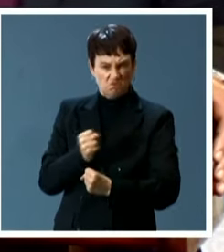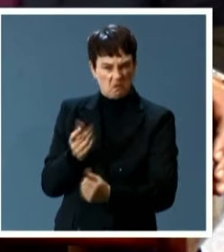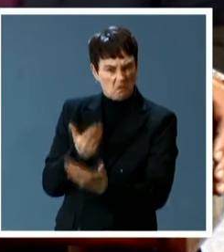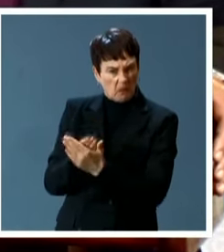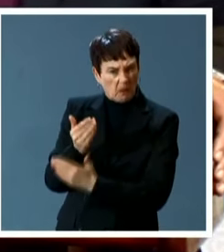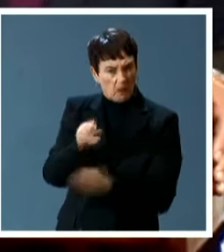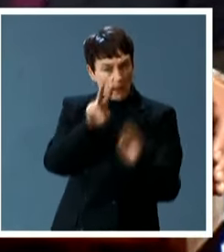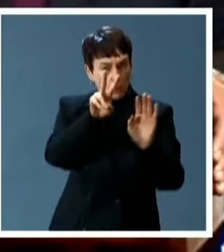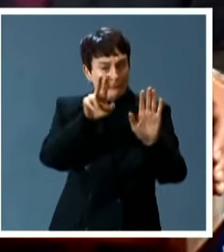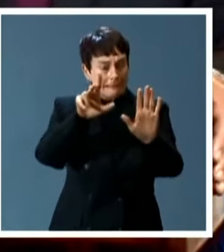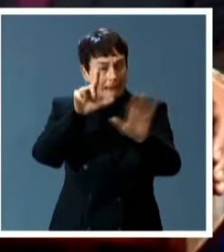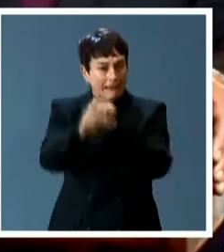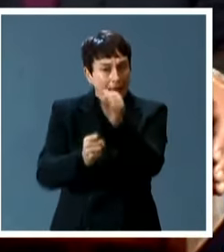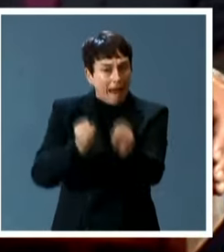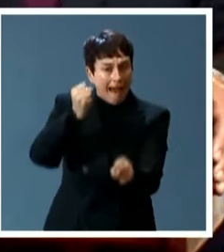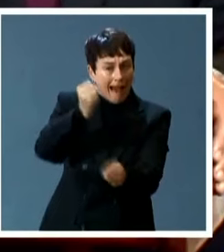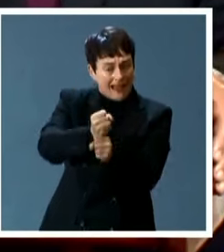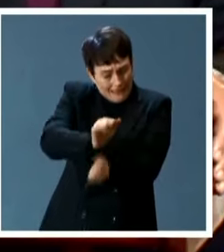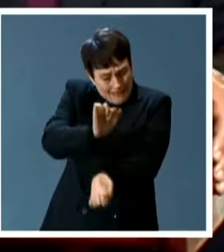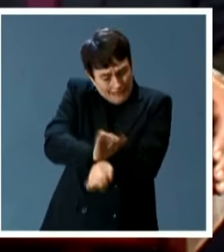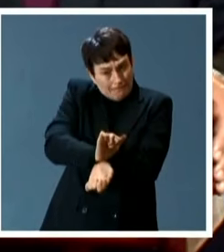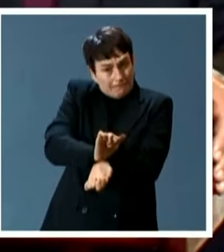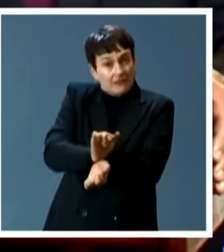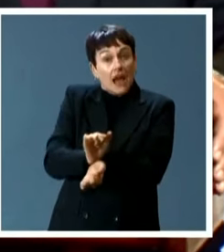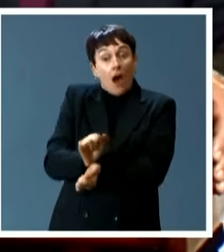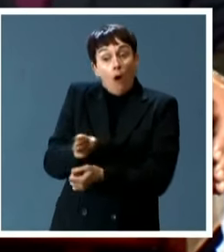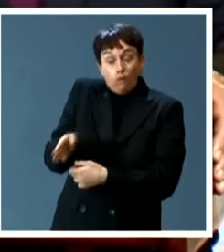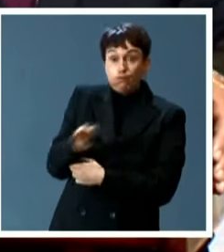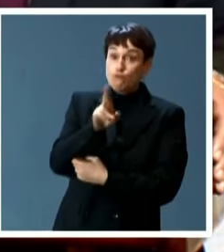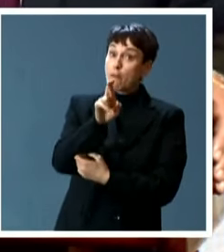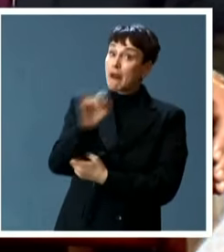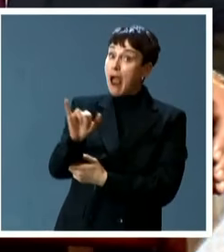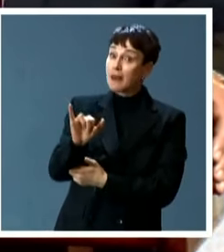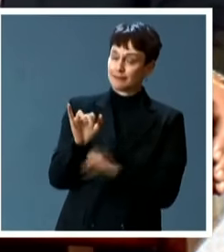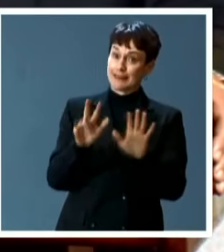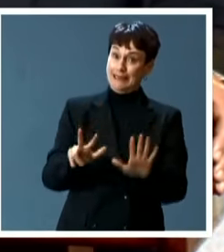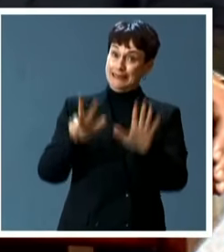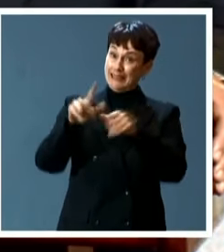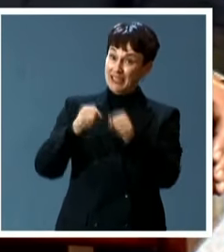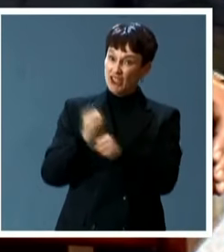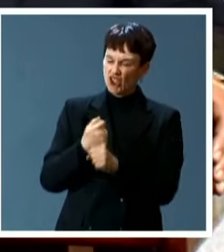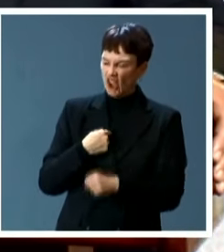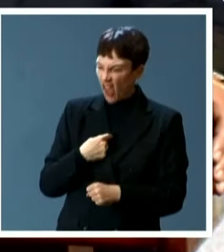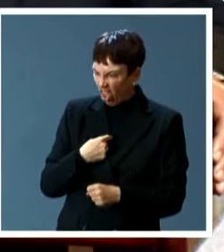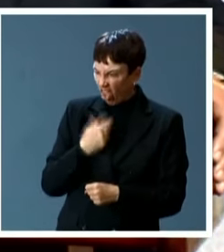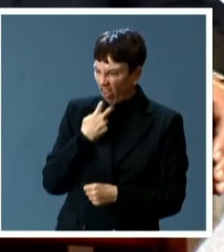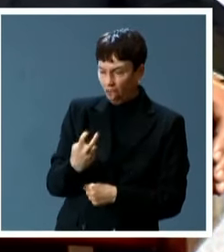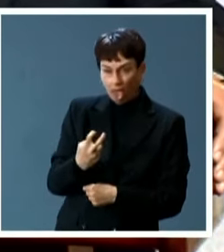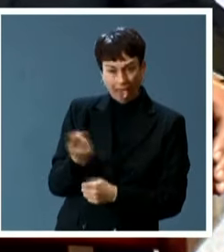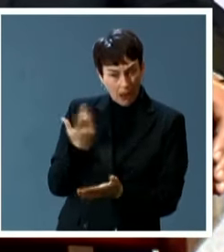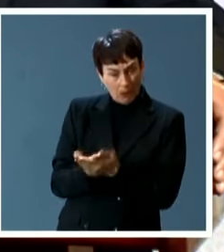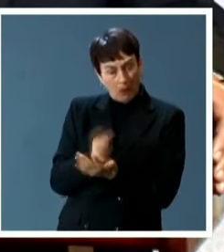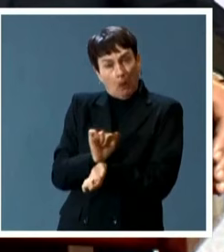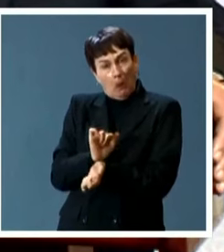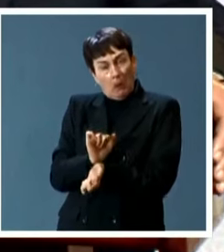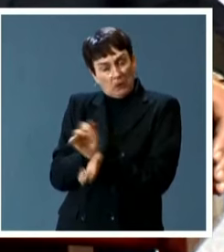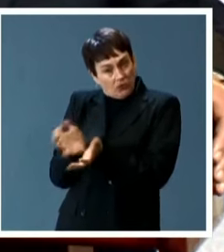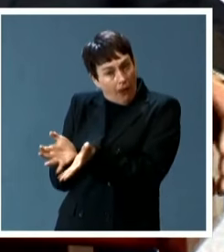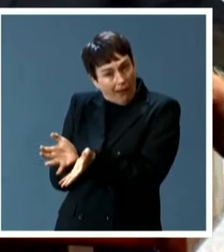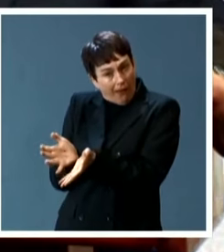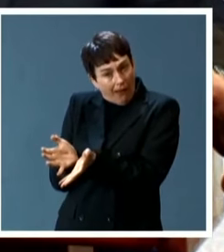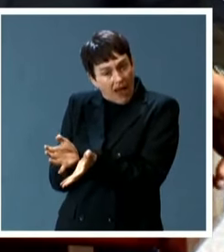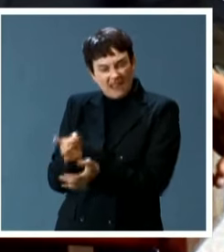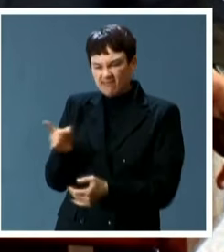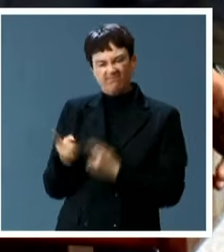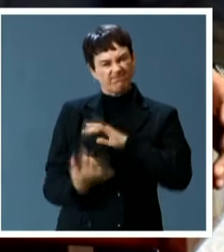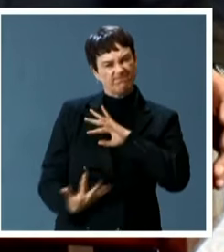in prison, 18 of them at Robben Island. But he never allowed this experience to define him or his life.